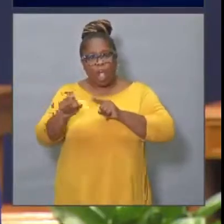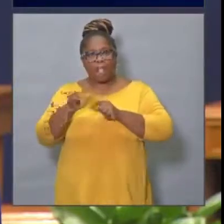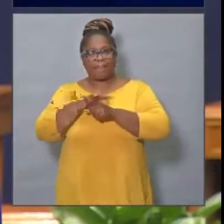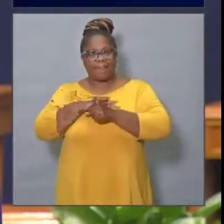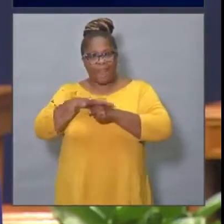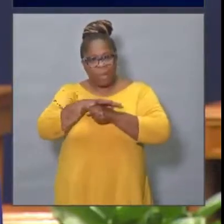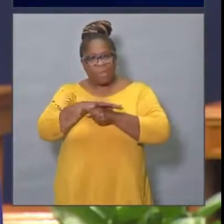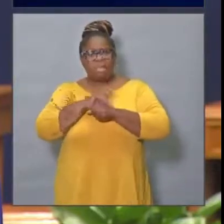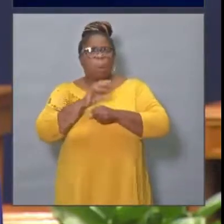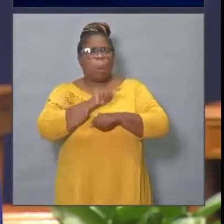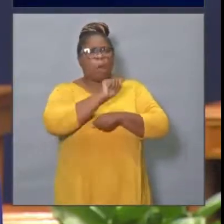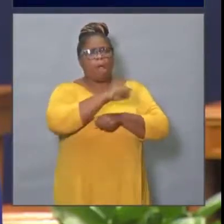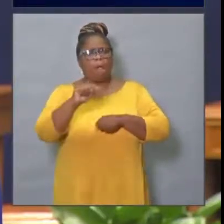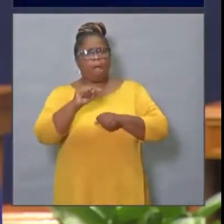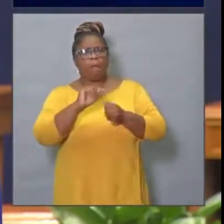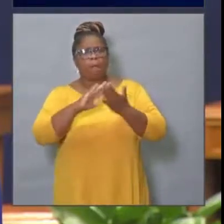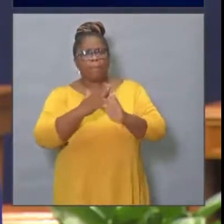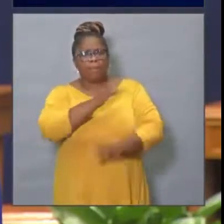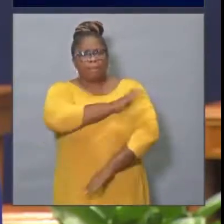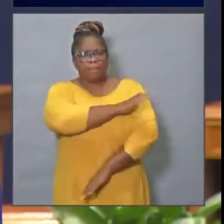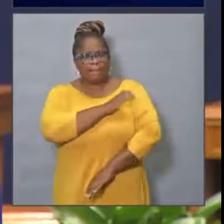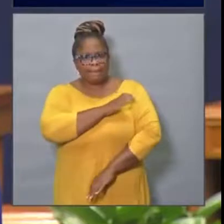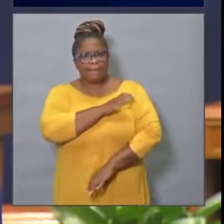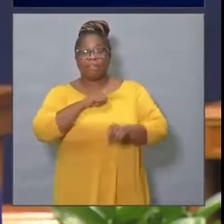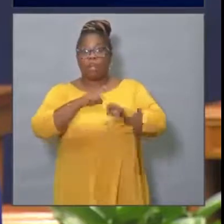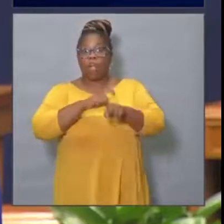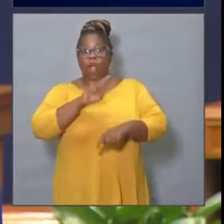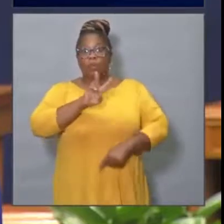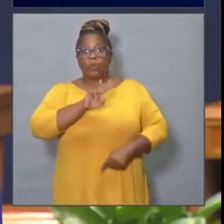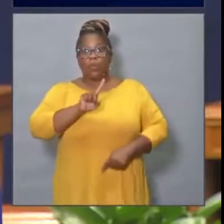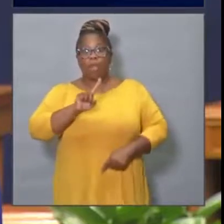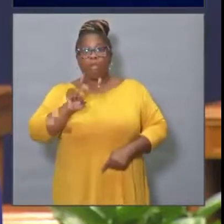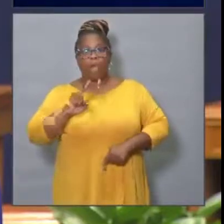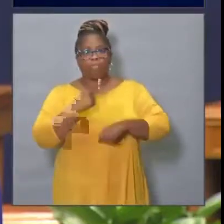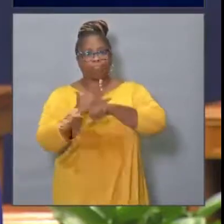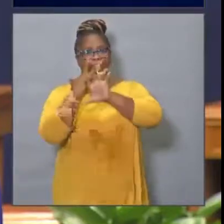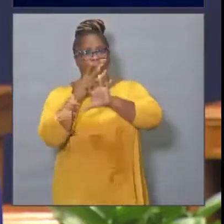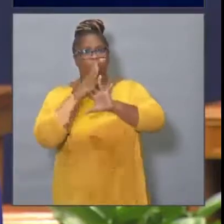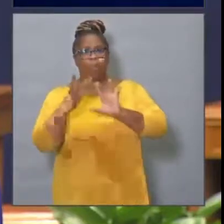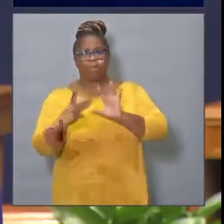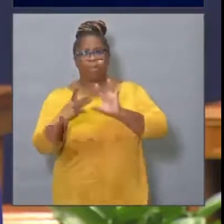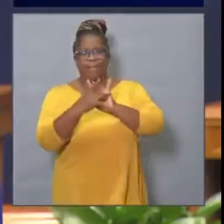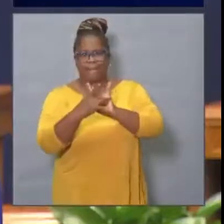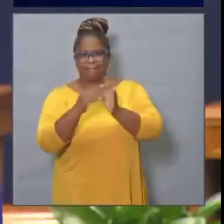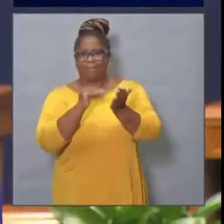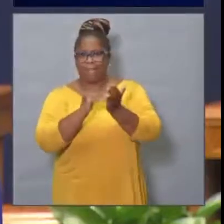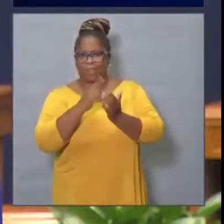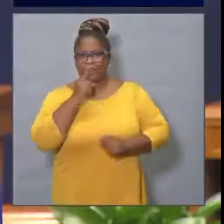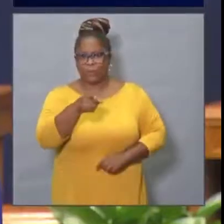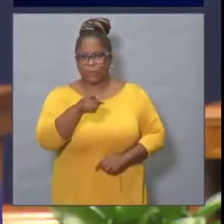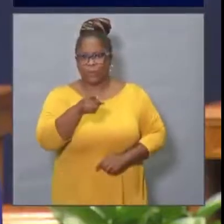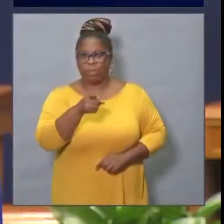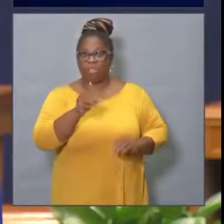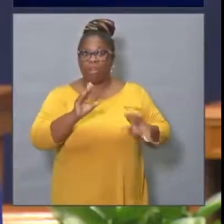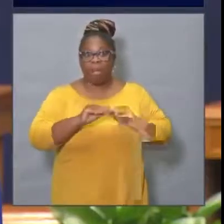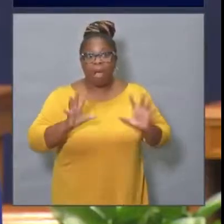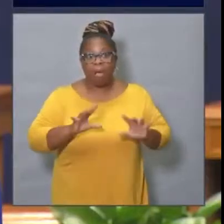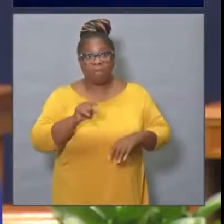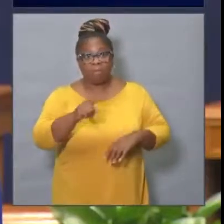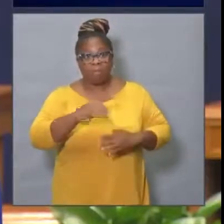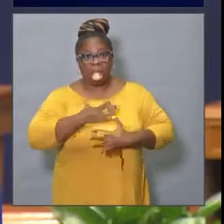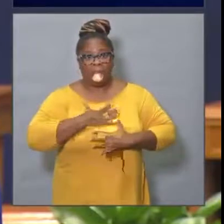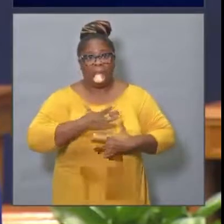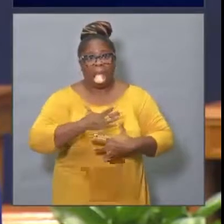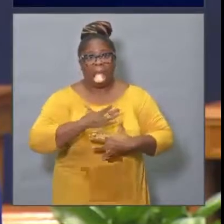community clinics. If you don't know where to go, you can call 211 for connection to a physician. And obviously, if you are having trouble breathing or you're